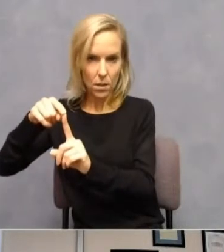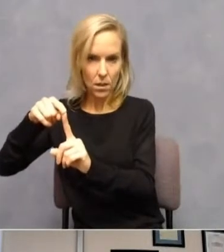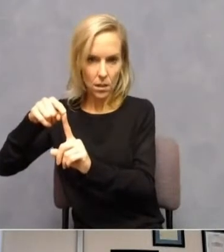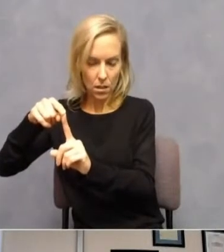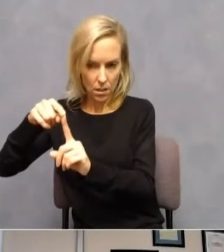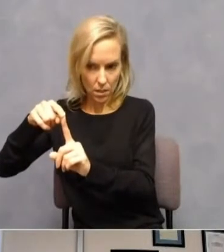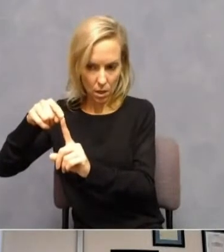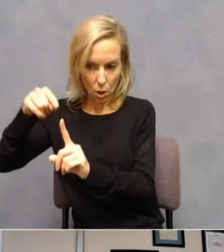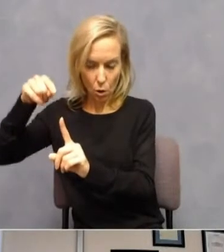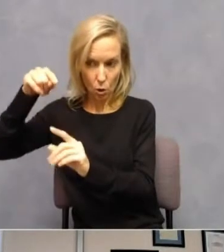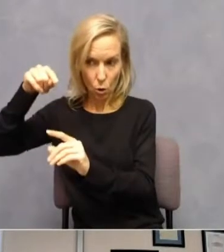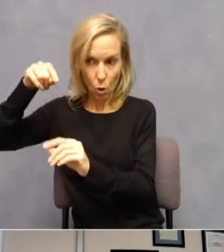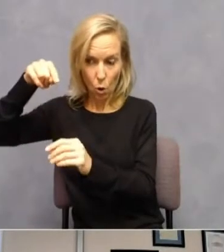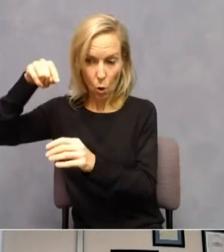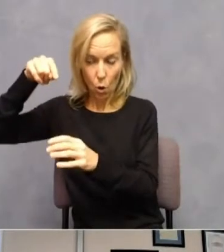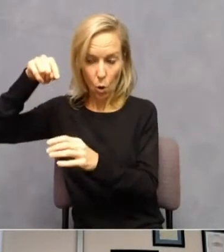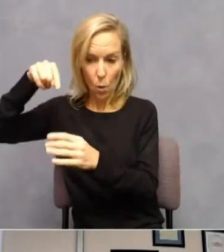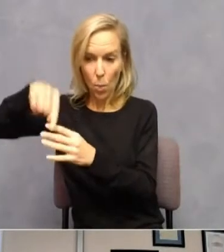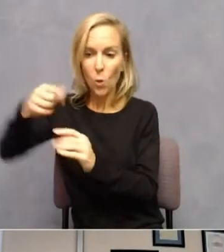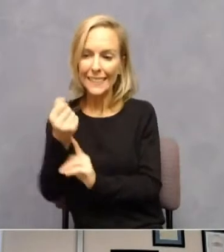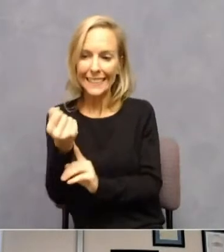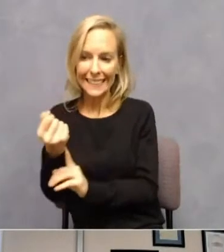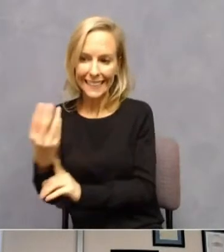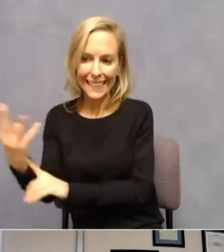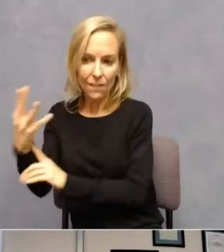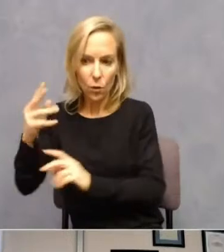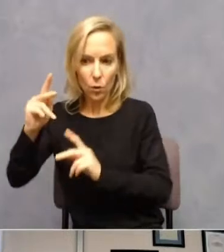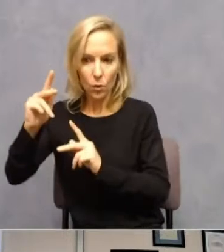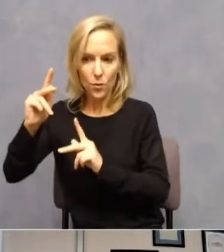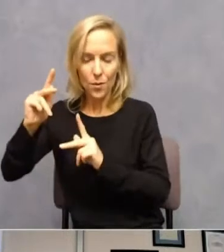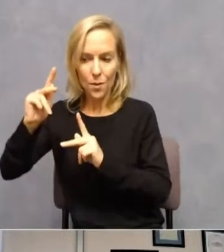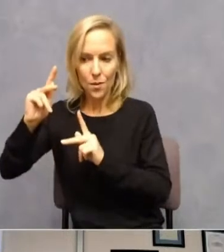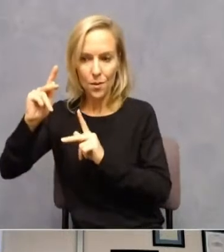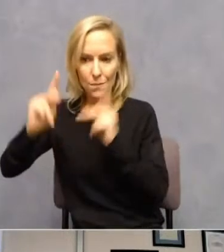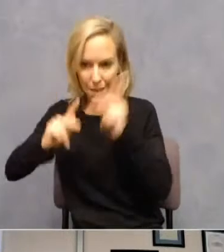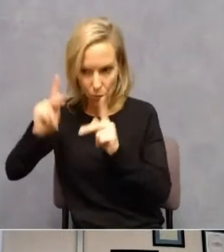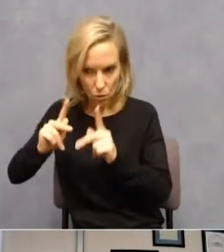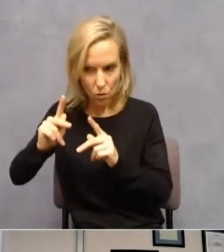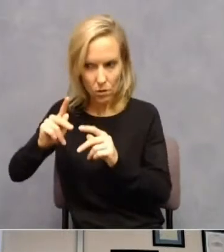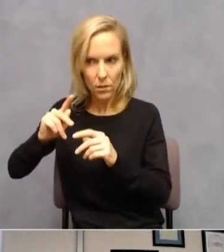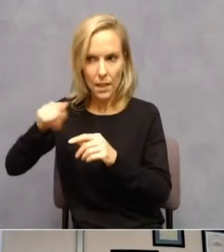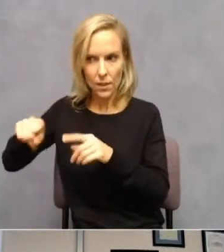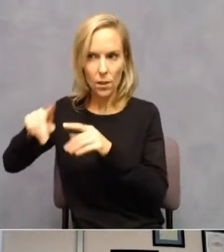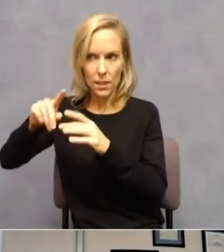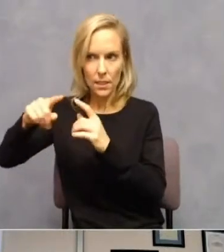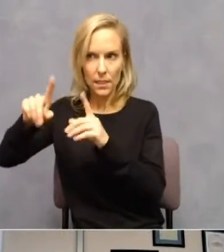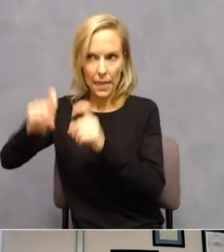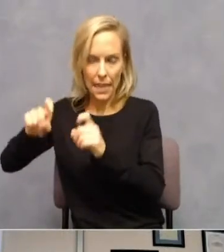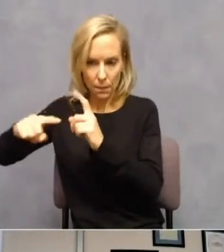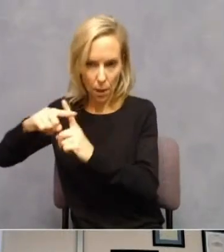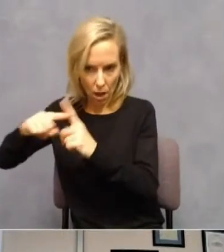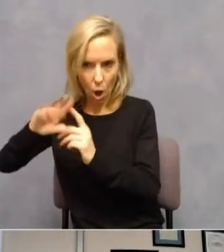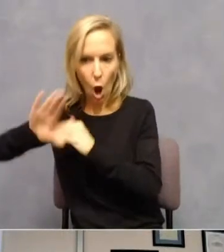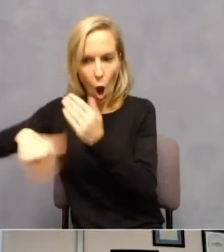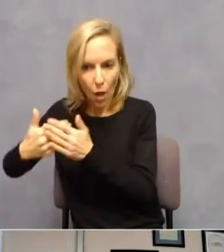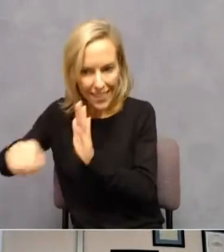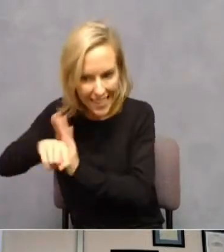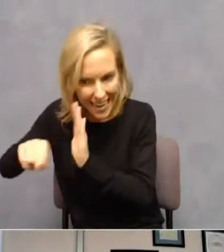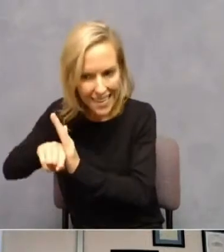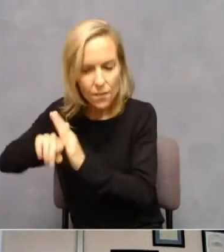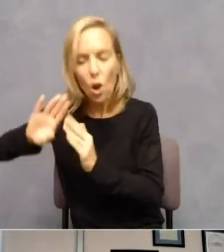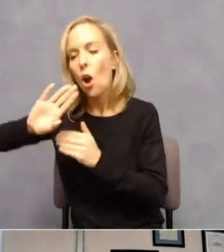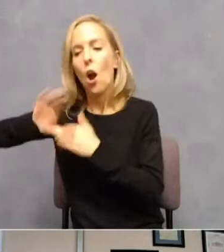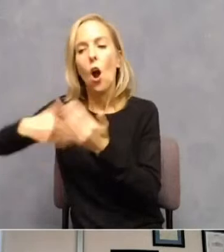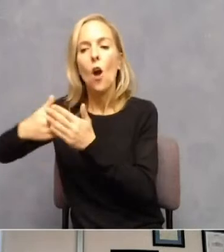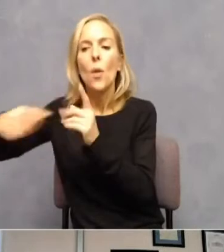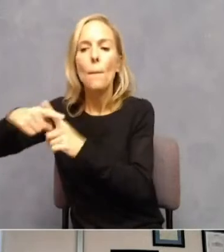those persons' tests would go into our positivity rate because it'd be all the negatives and all the positive tests that have